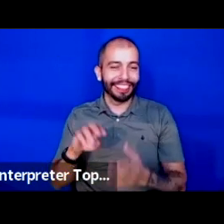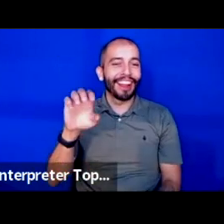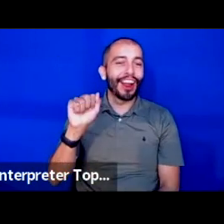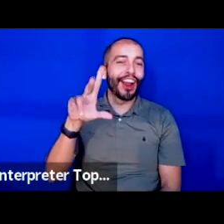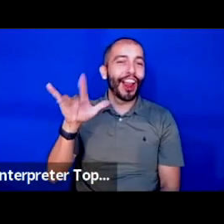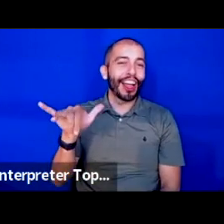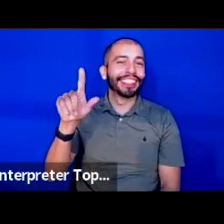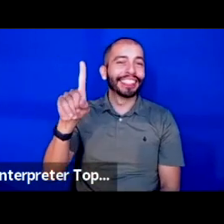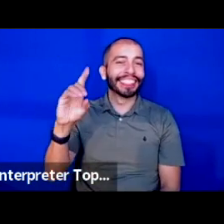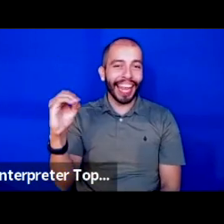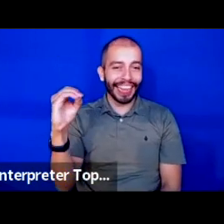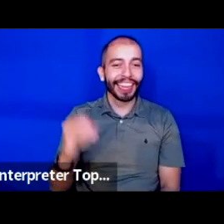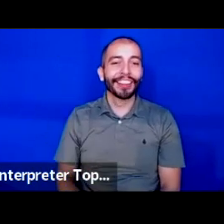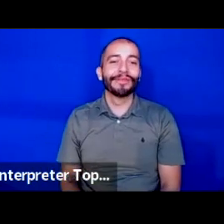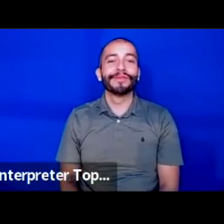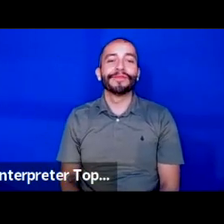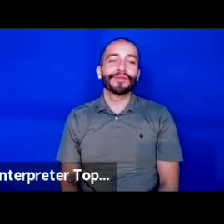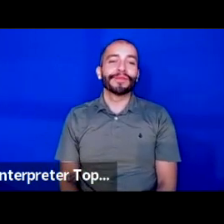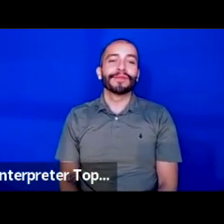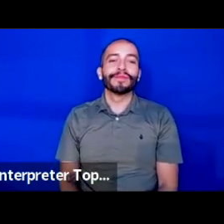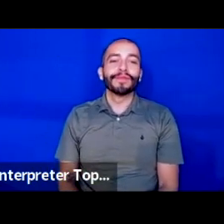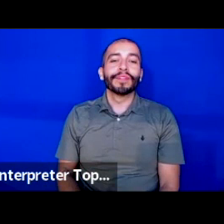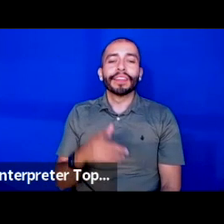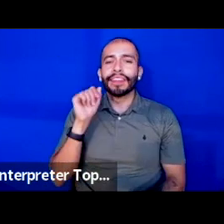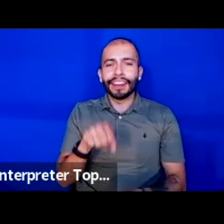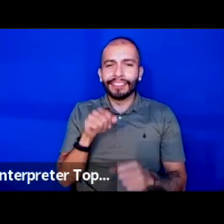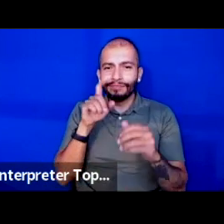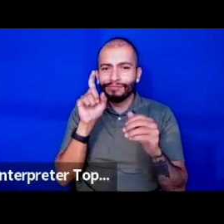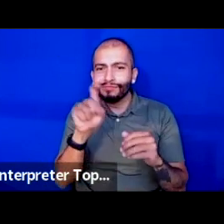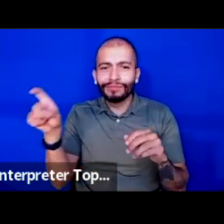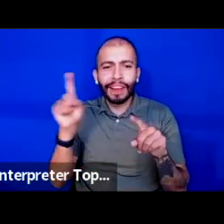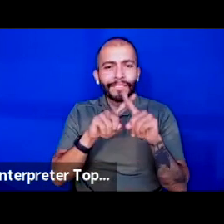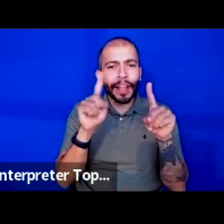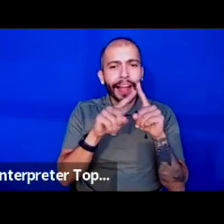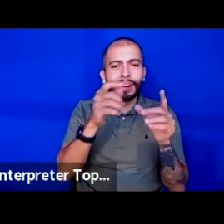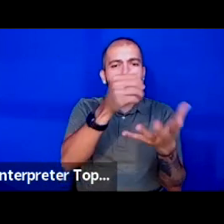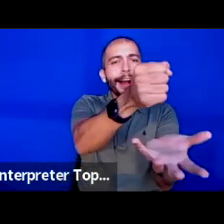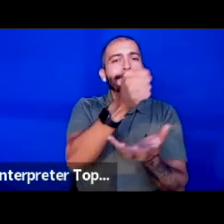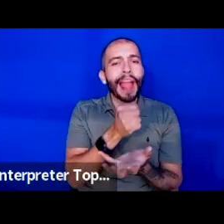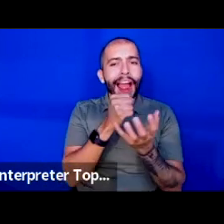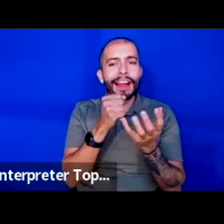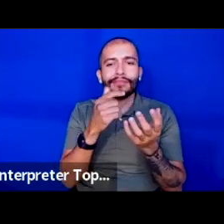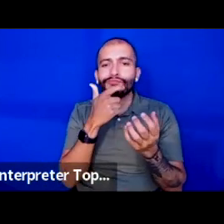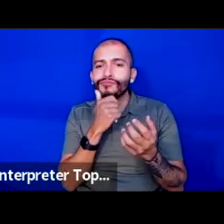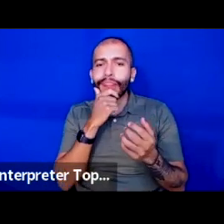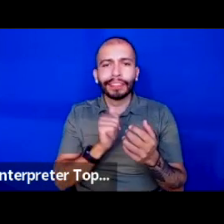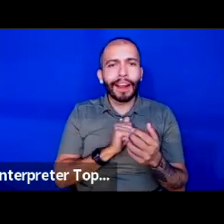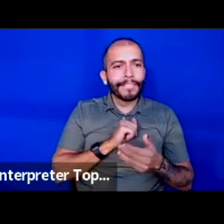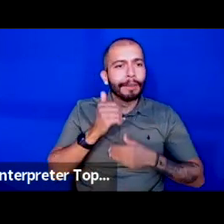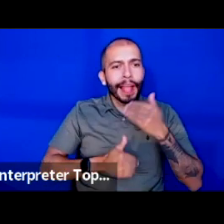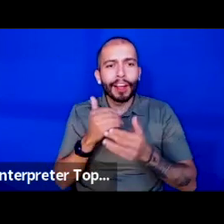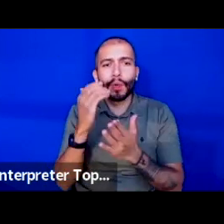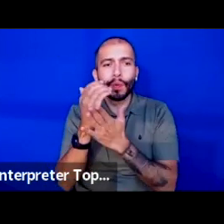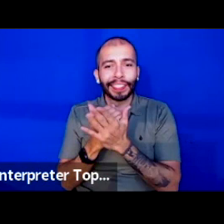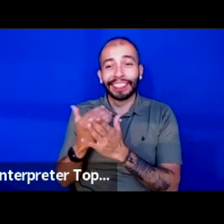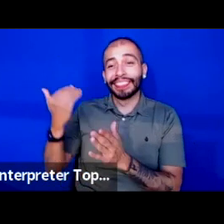interested, a bundle of self-paced courses from our last two series, Crisis as Catalyst and Cultivating Community. So if we go to the next slide,